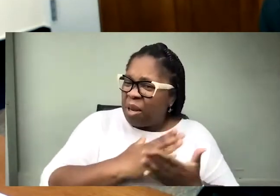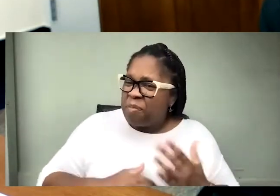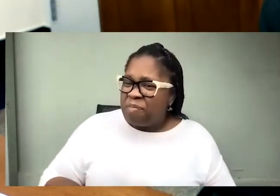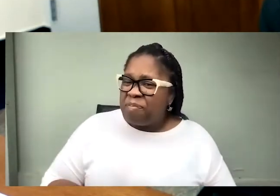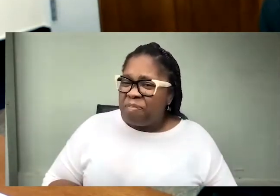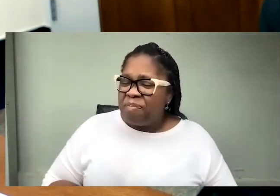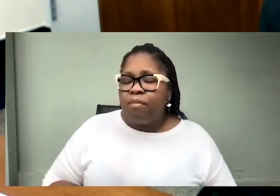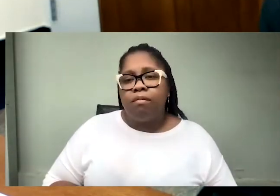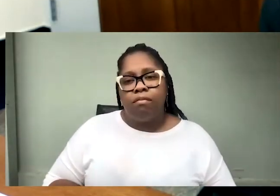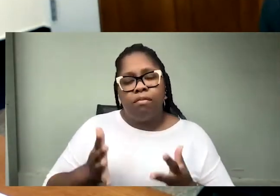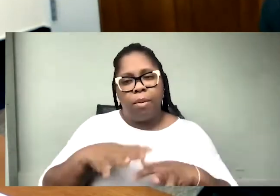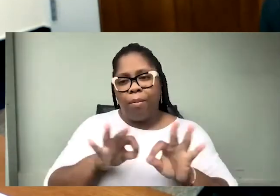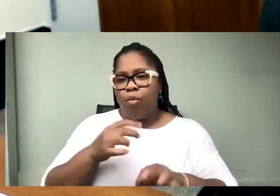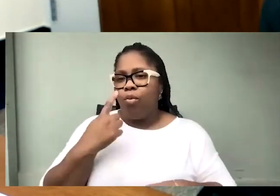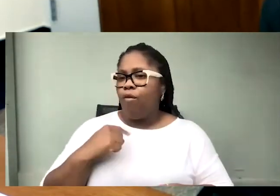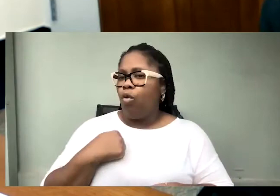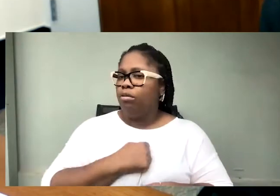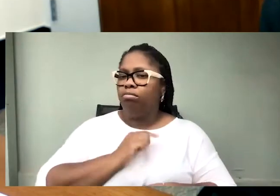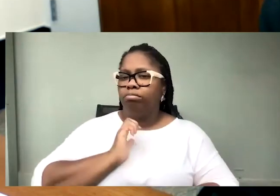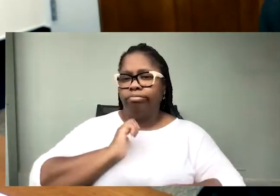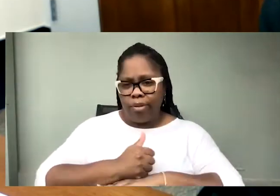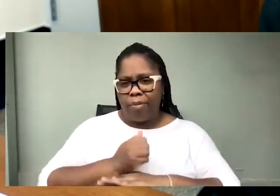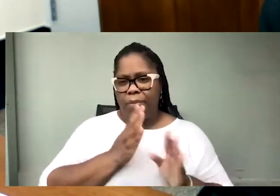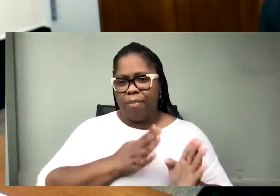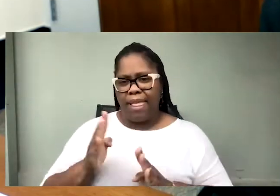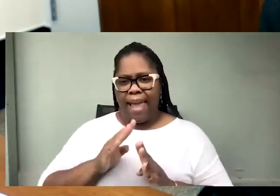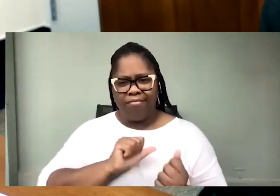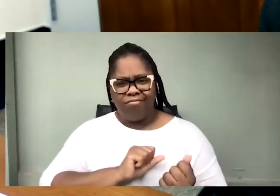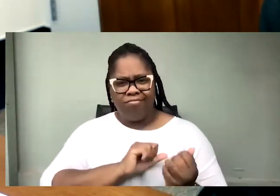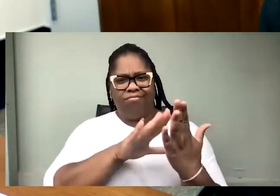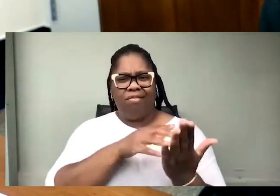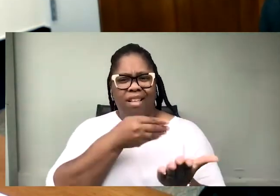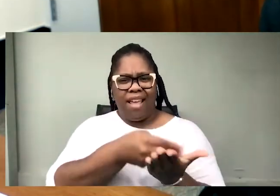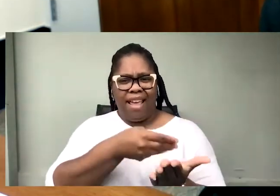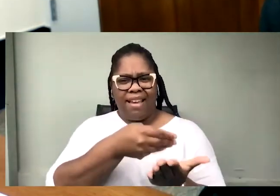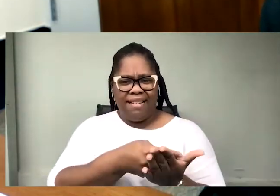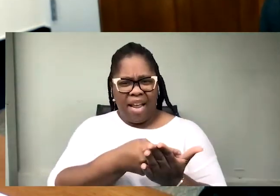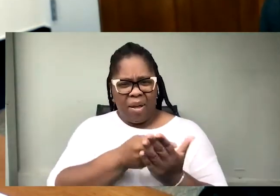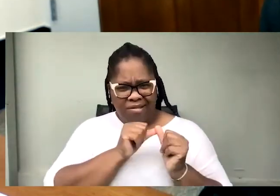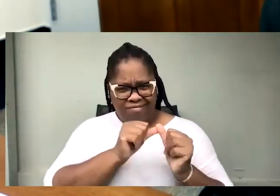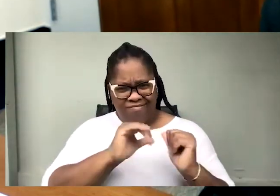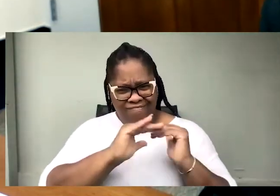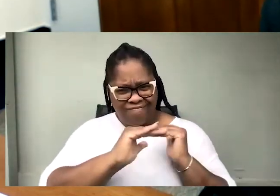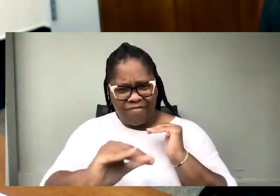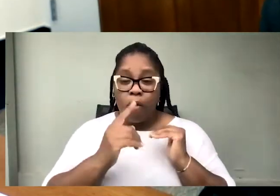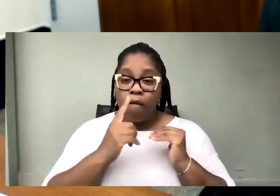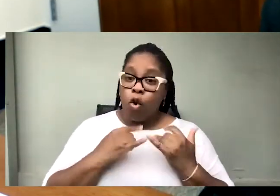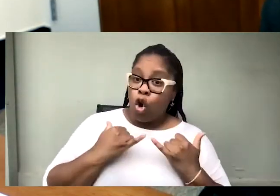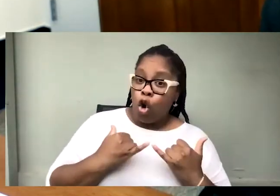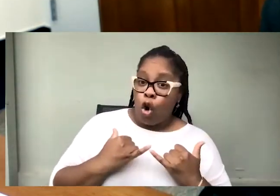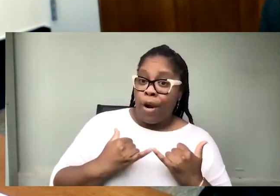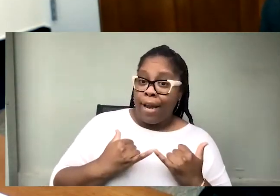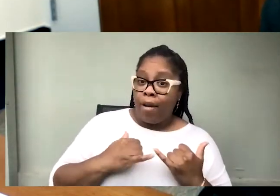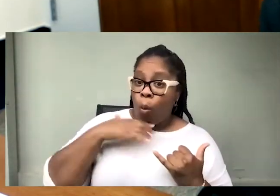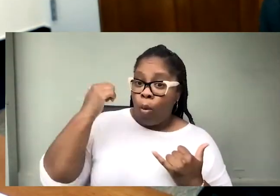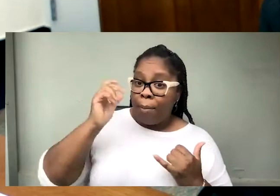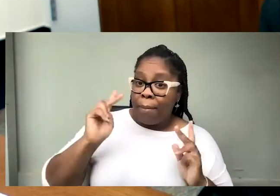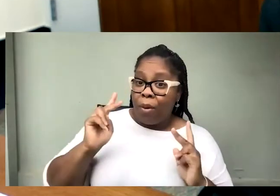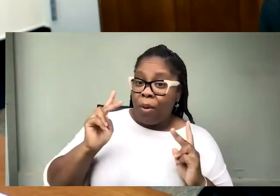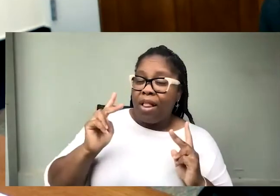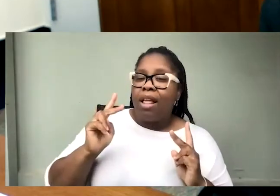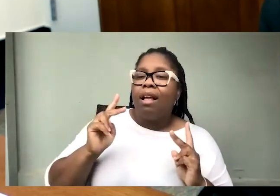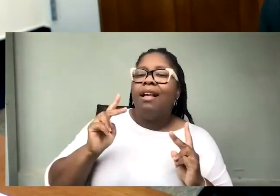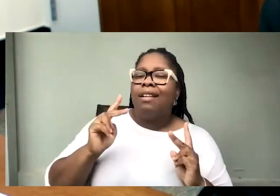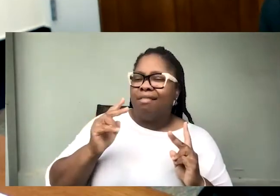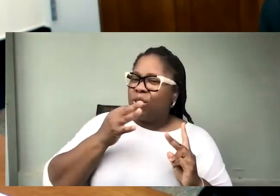is critical we have a plan in place to address economic security among current and future older populations. Goal